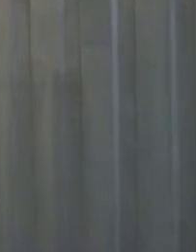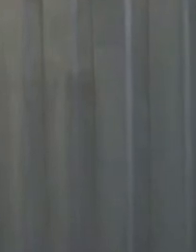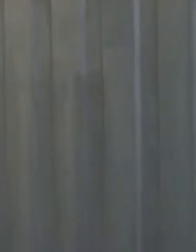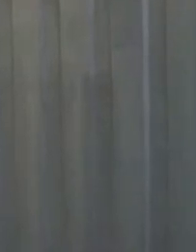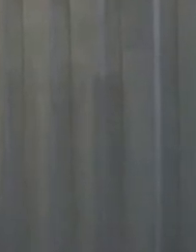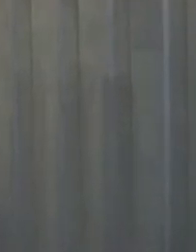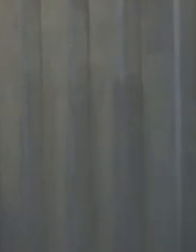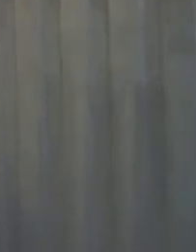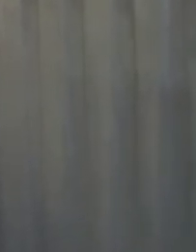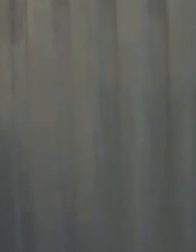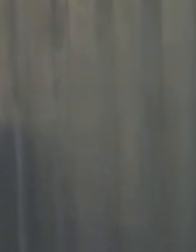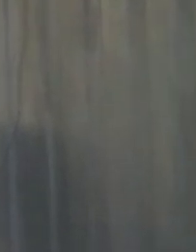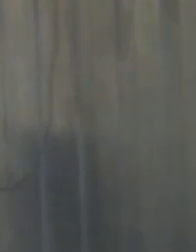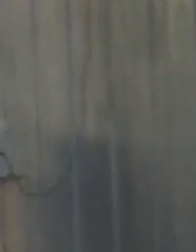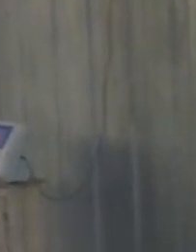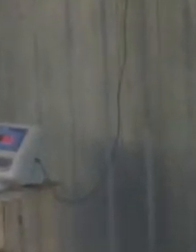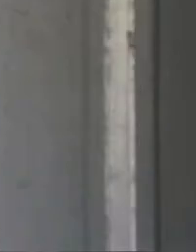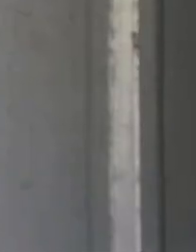foreign